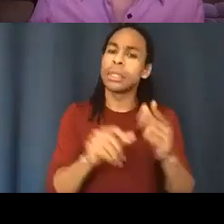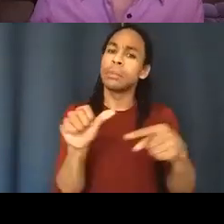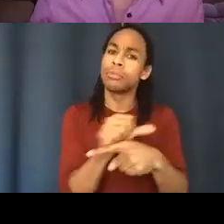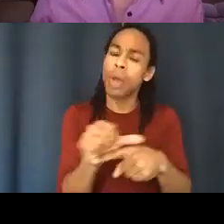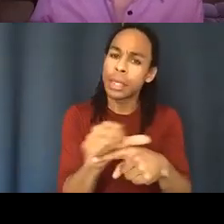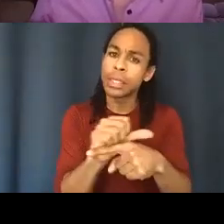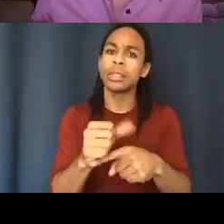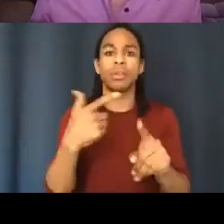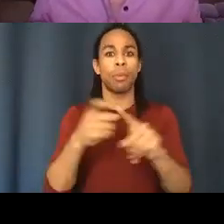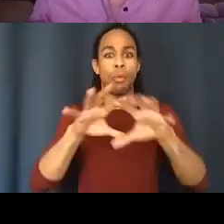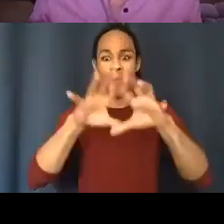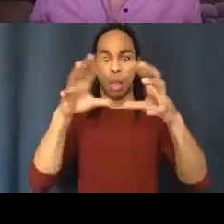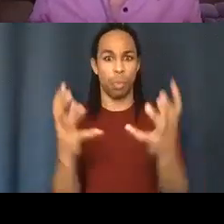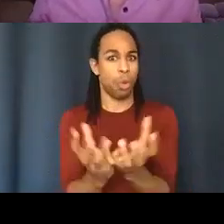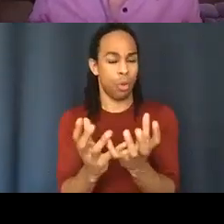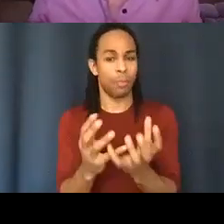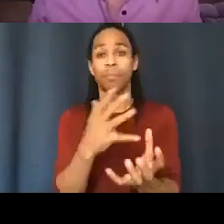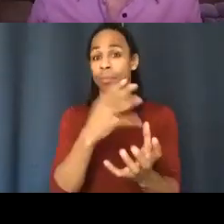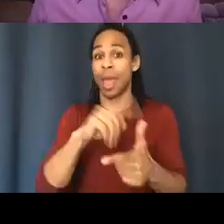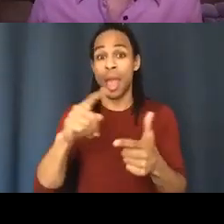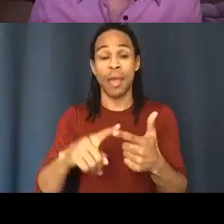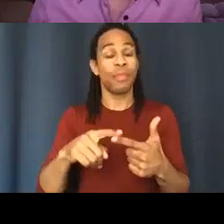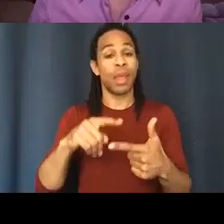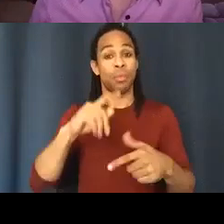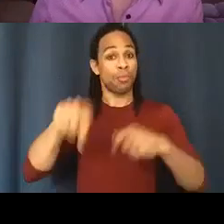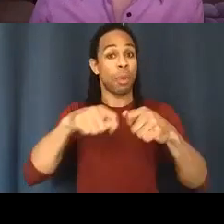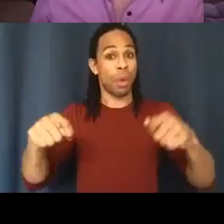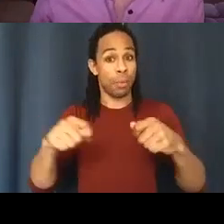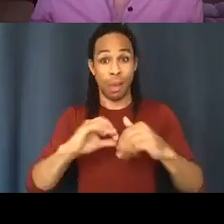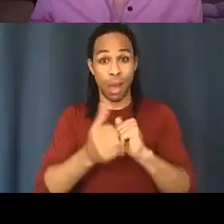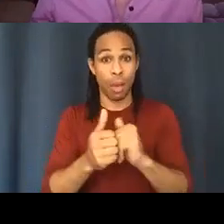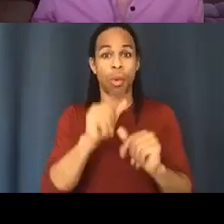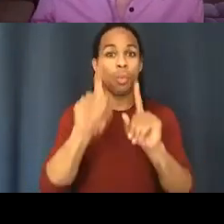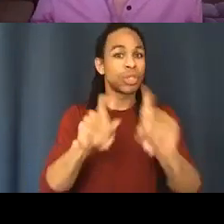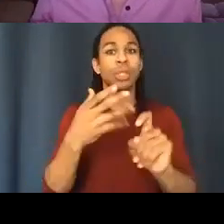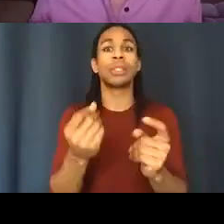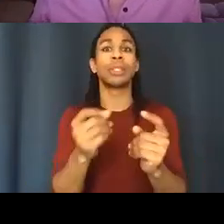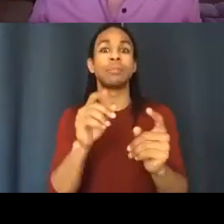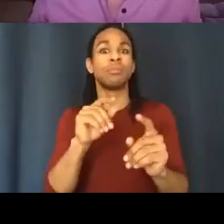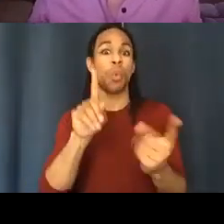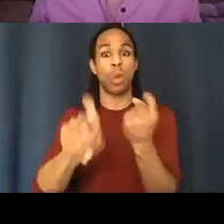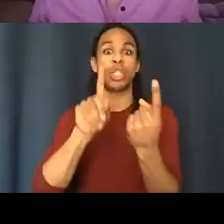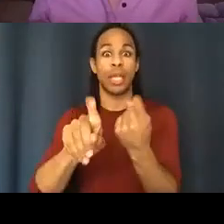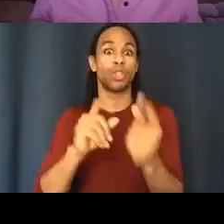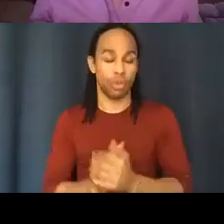the world, and we will end with questions and answers. If you have, next slide,